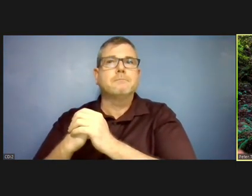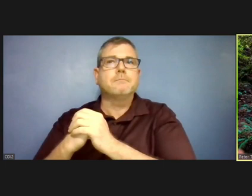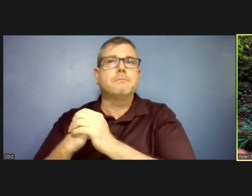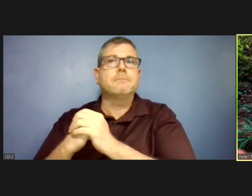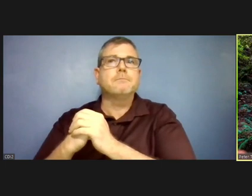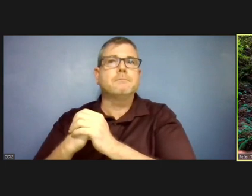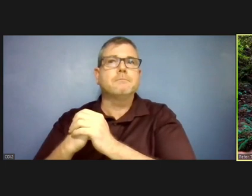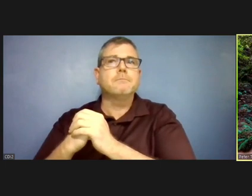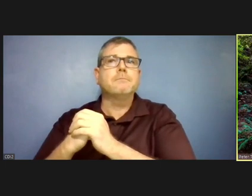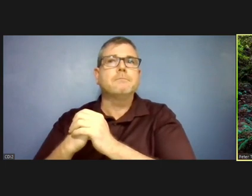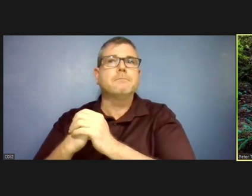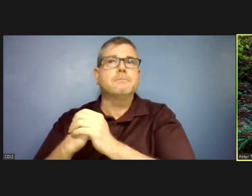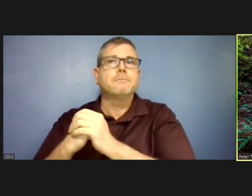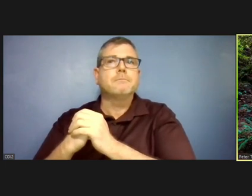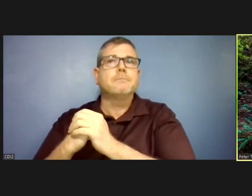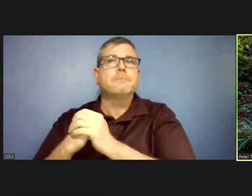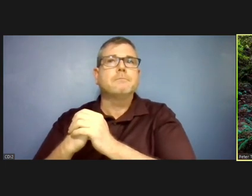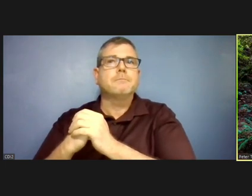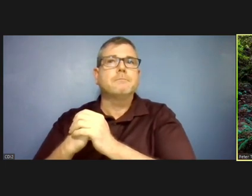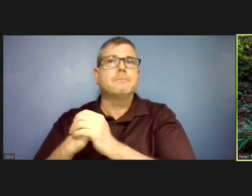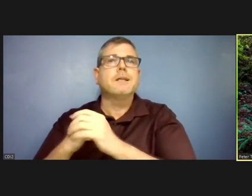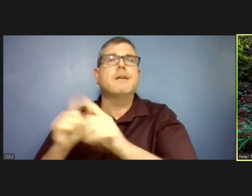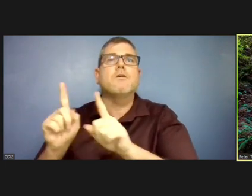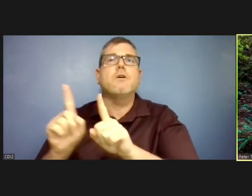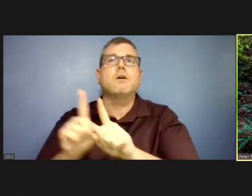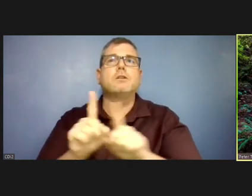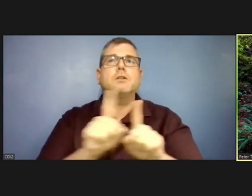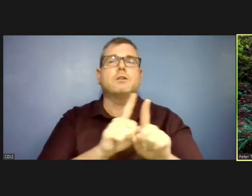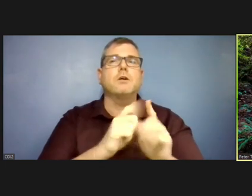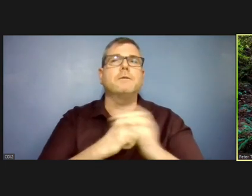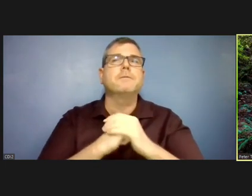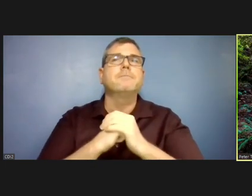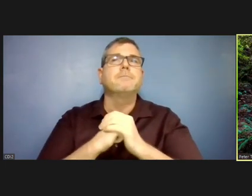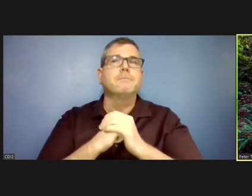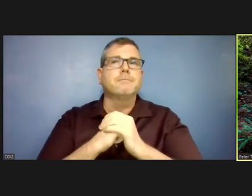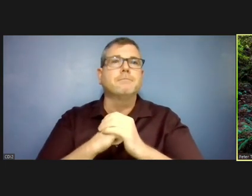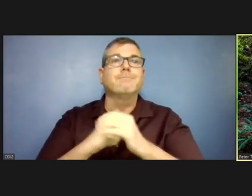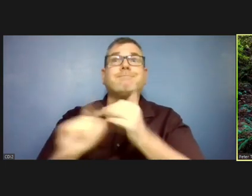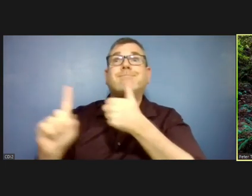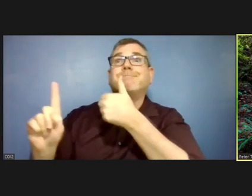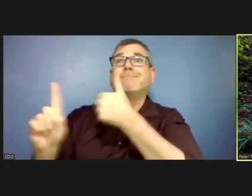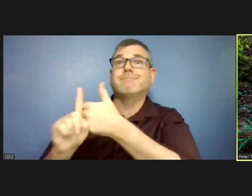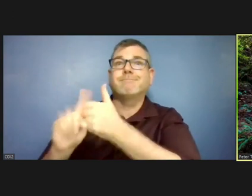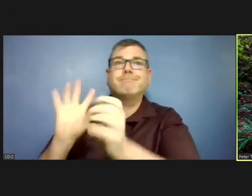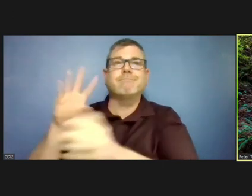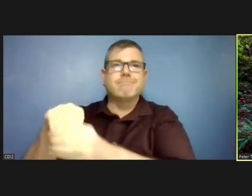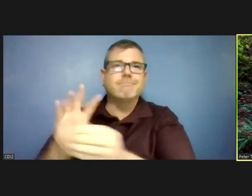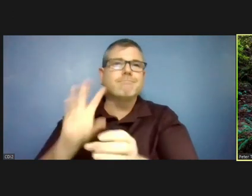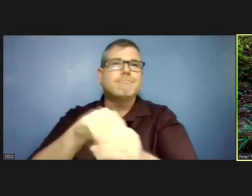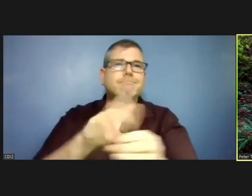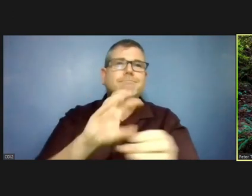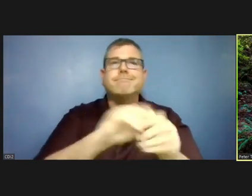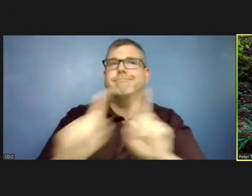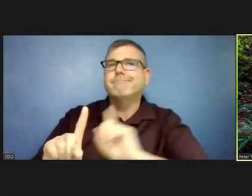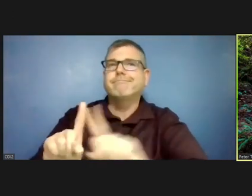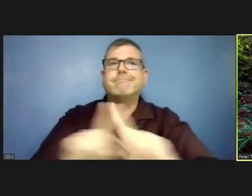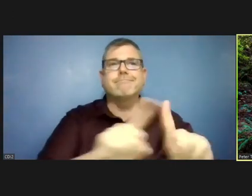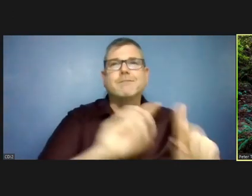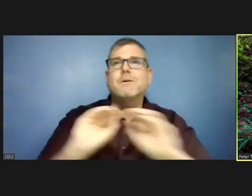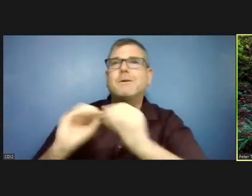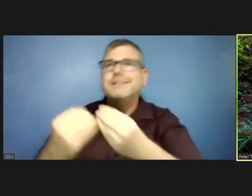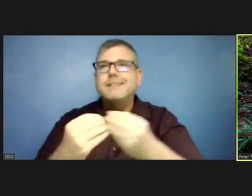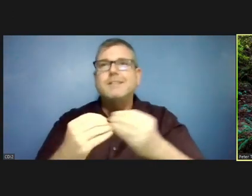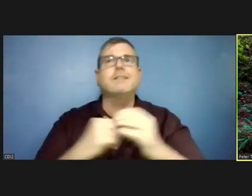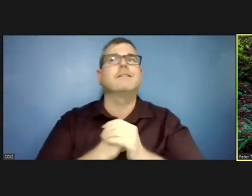infection disease divisions and a number of organizations across the U.S. And I just want to praise the entire public health